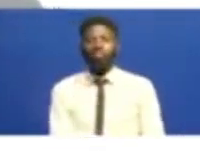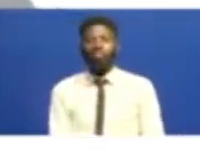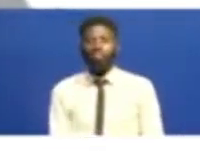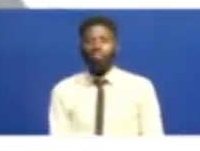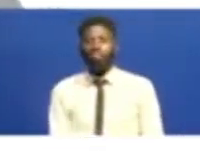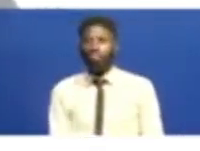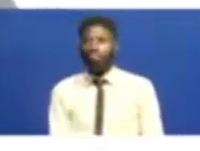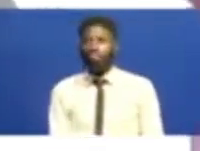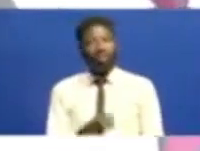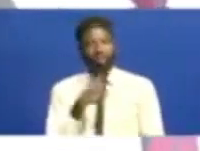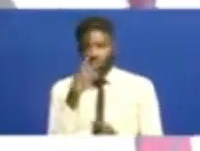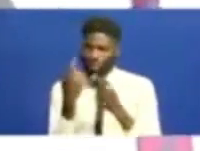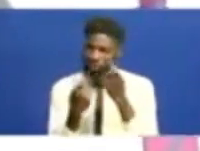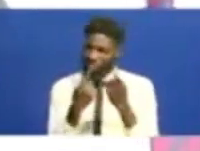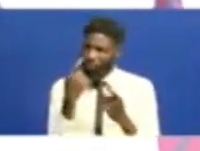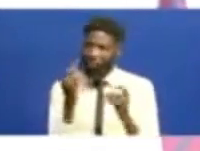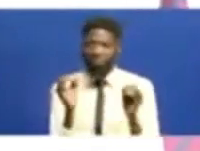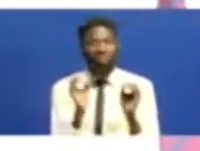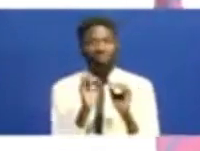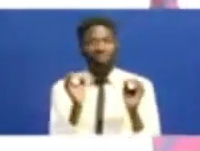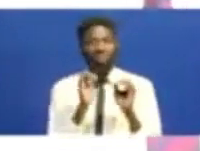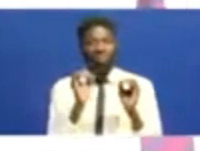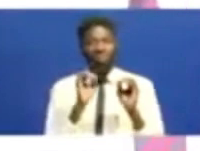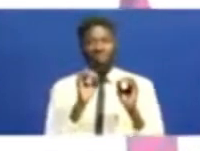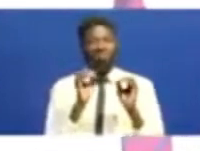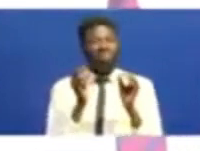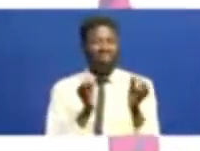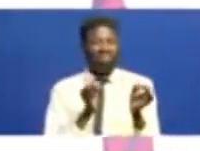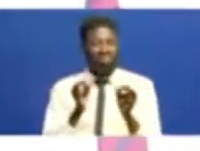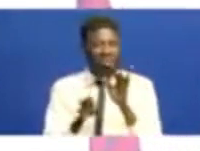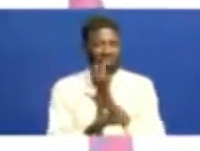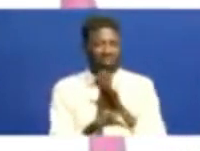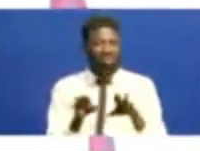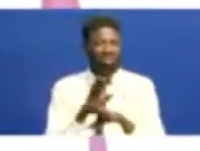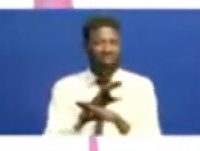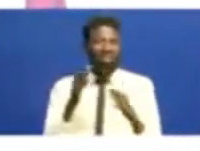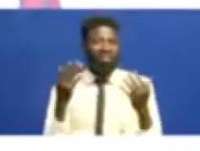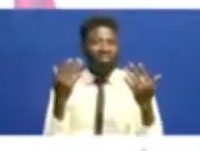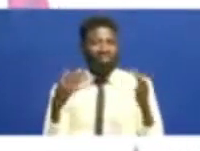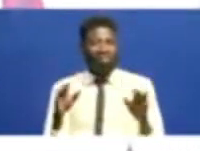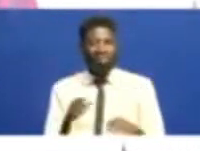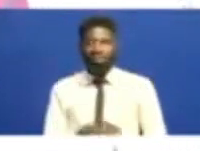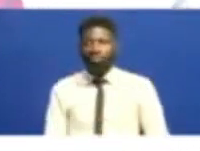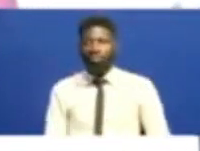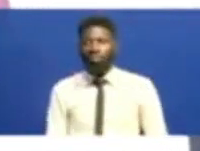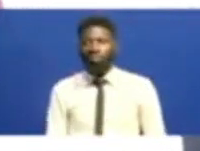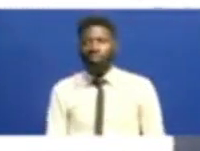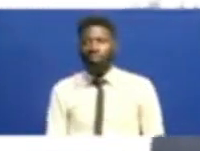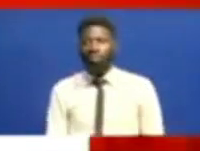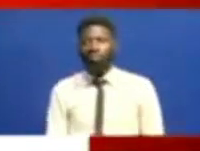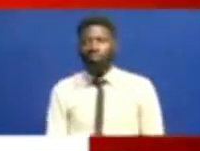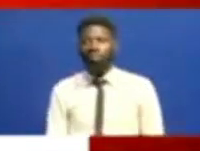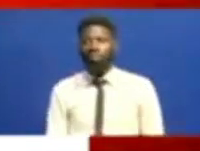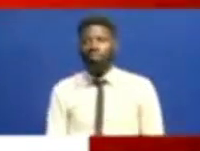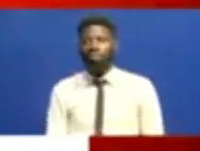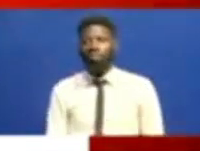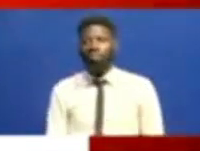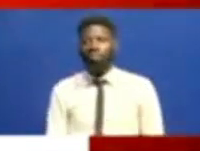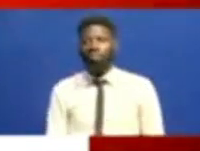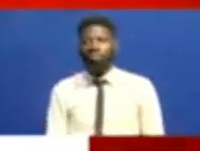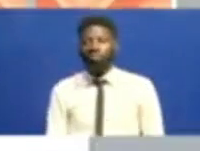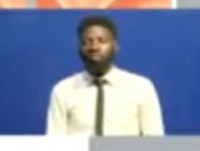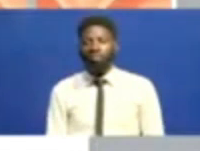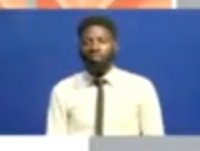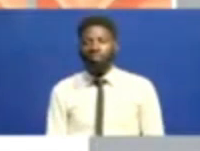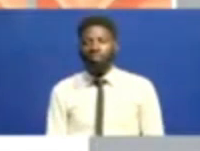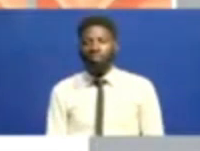I don't think there's any questions. It's a bit more self-explanatory. Yeah? It's just one or two. Oh, okay. Have you been able